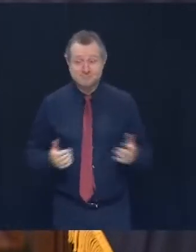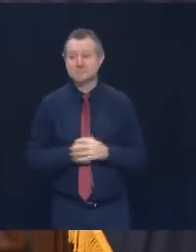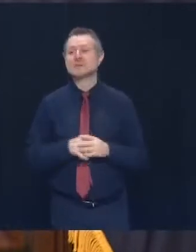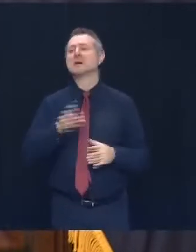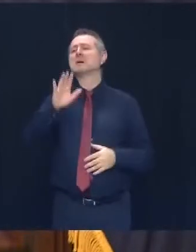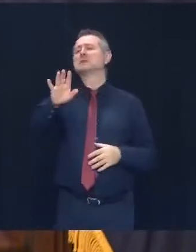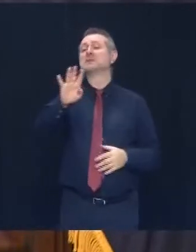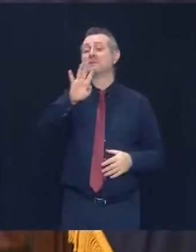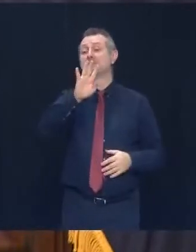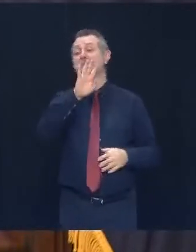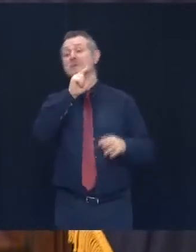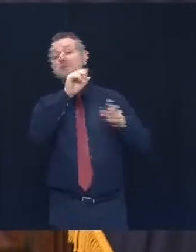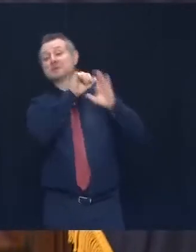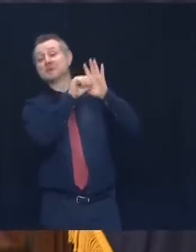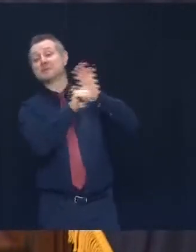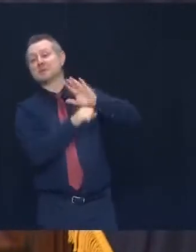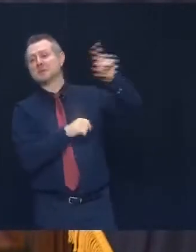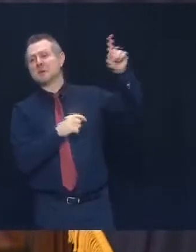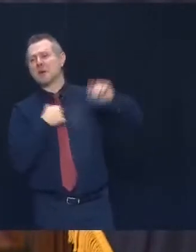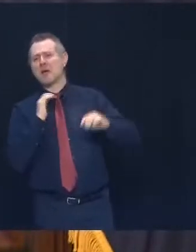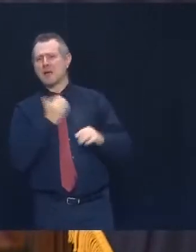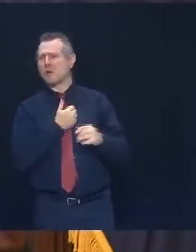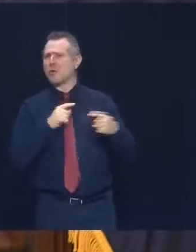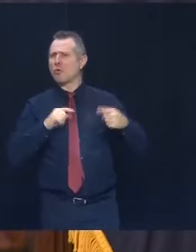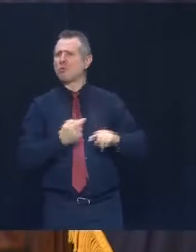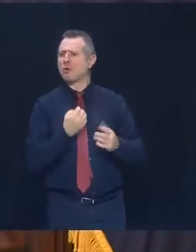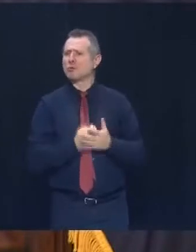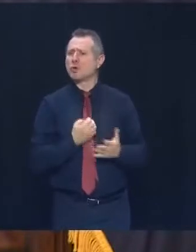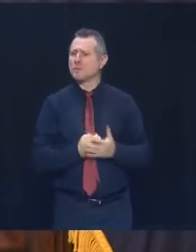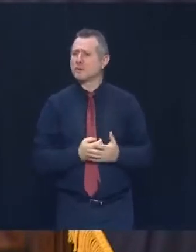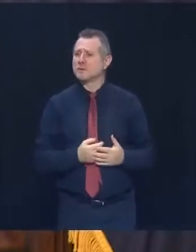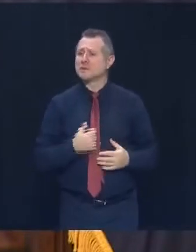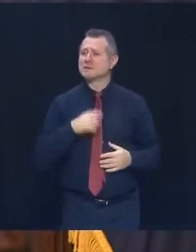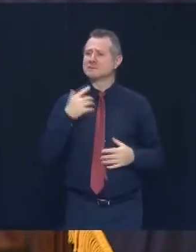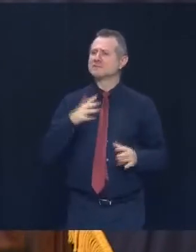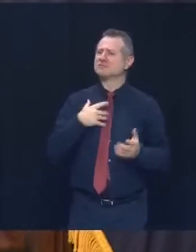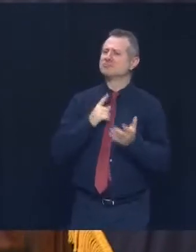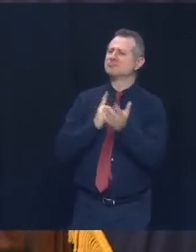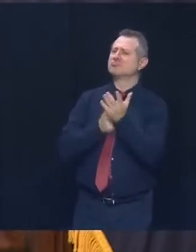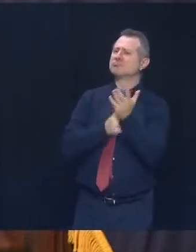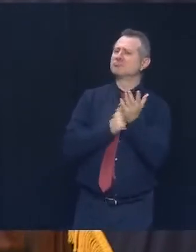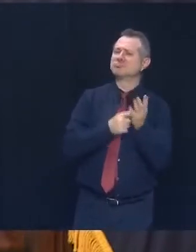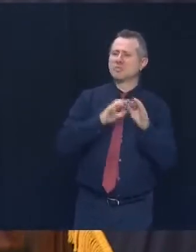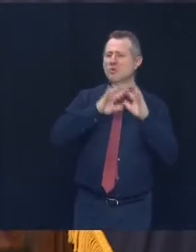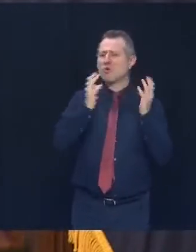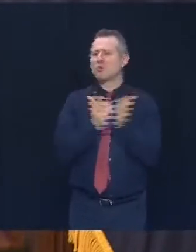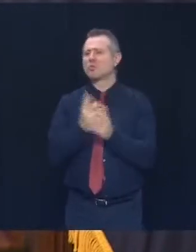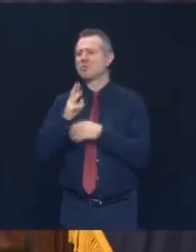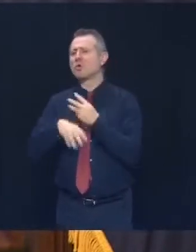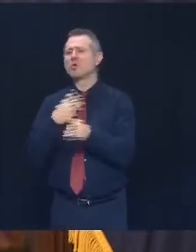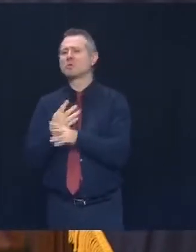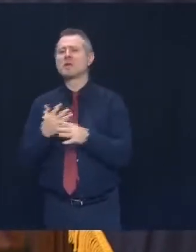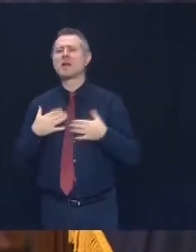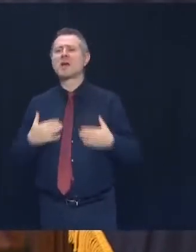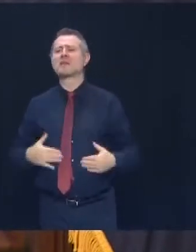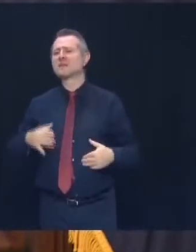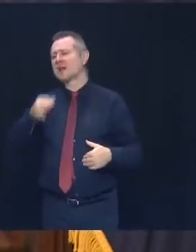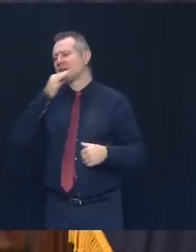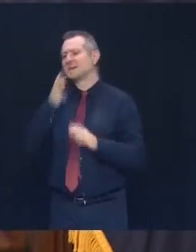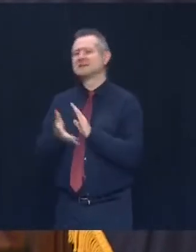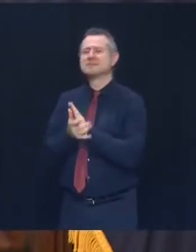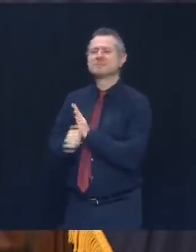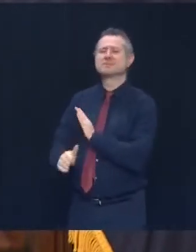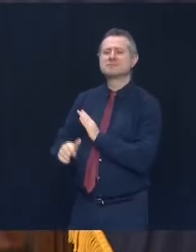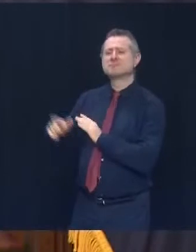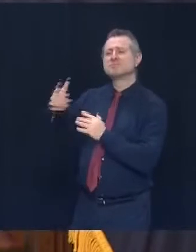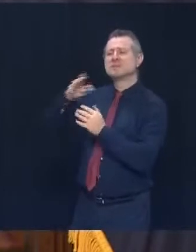economy. I spoke to a couple of global health experts who think better than time, you